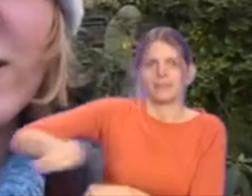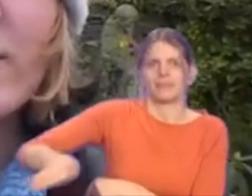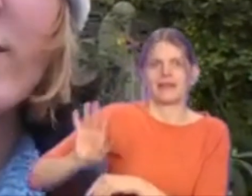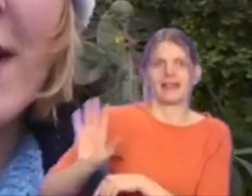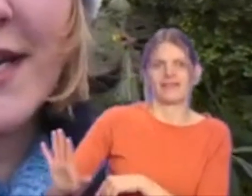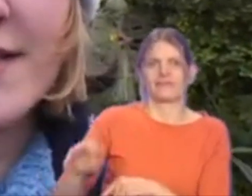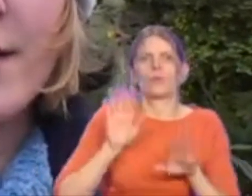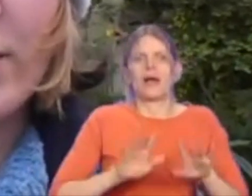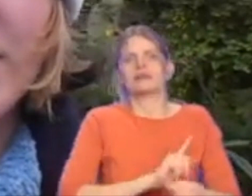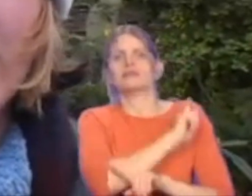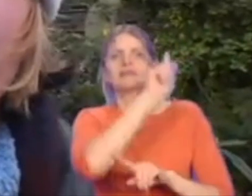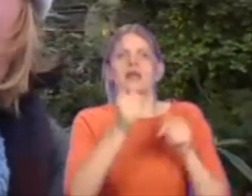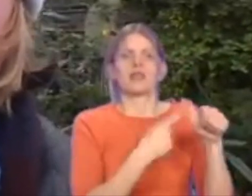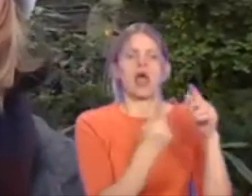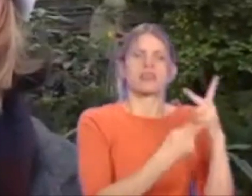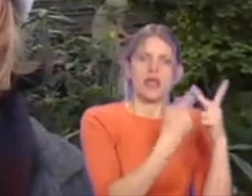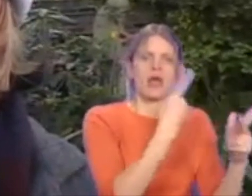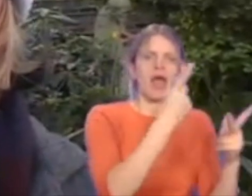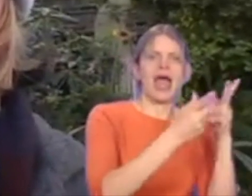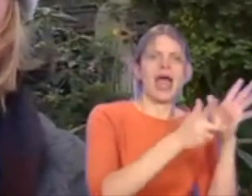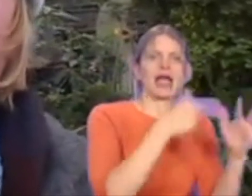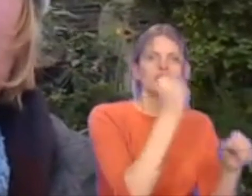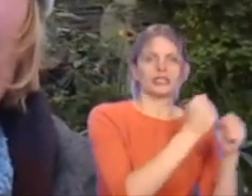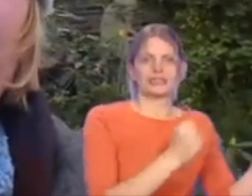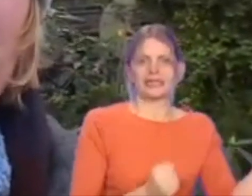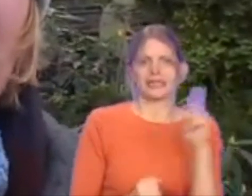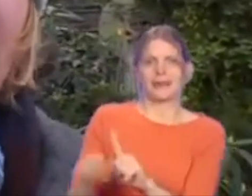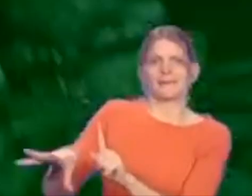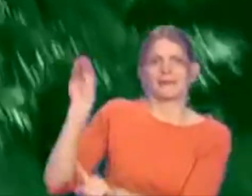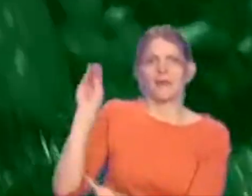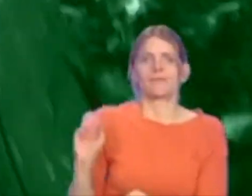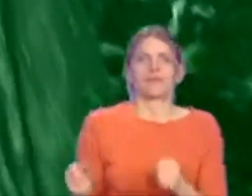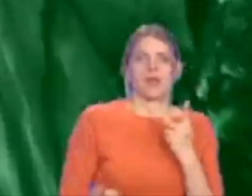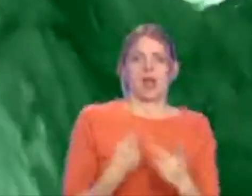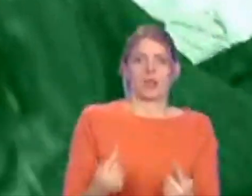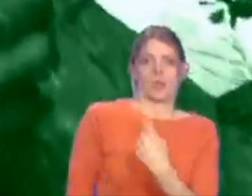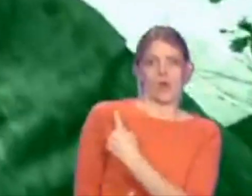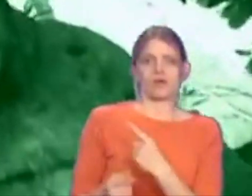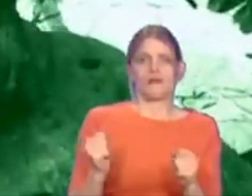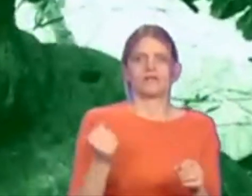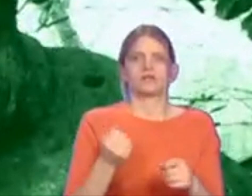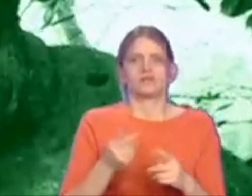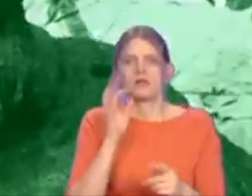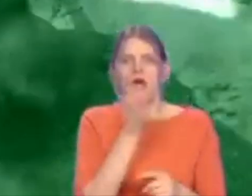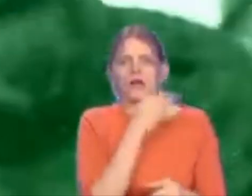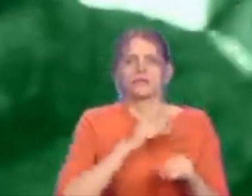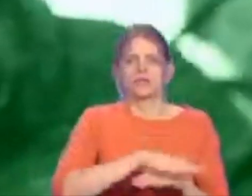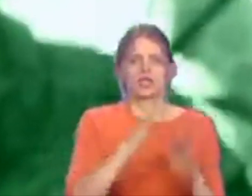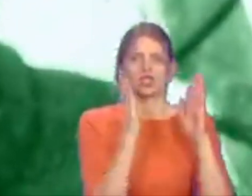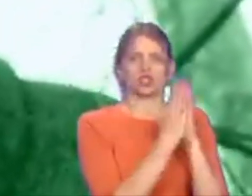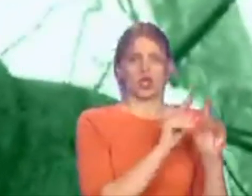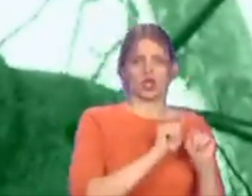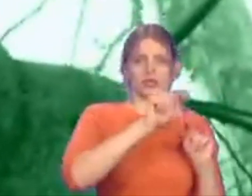second location was right next to the Brompton Oratory in the gardens of the Holy Trinity Church. Now there's a statue of Francis of Assisi, as you can see behind